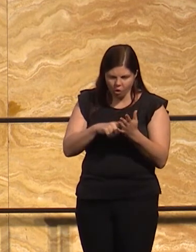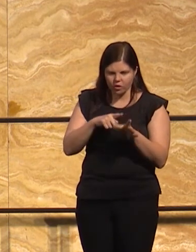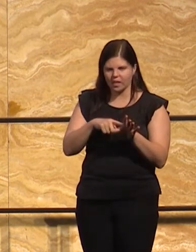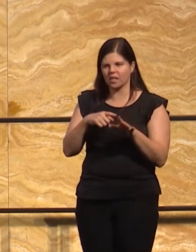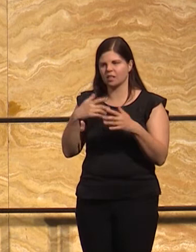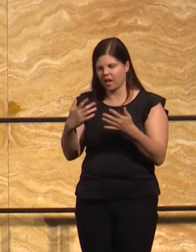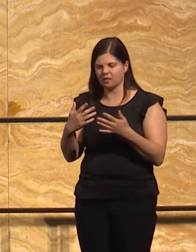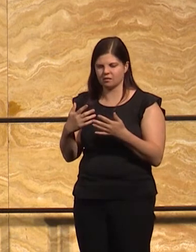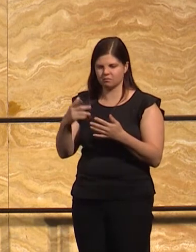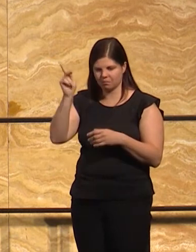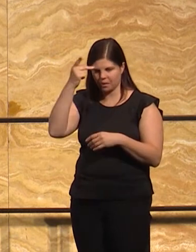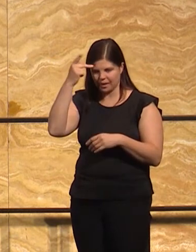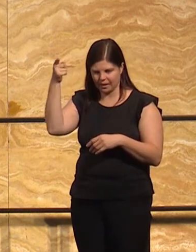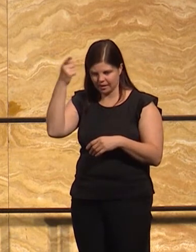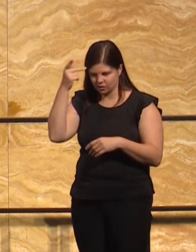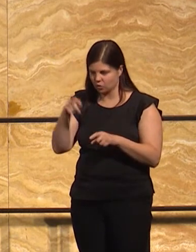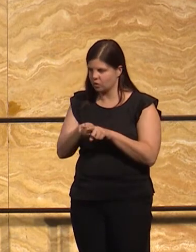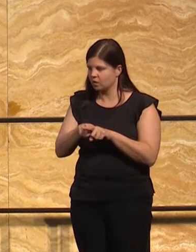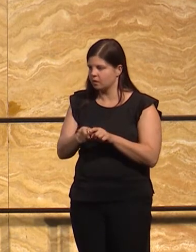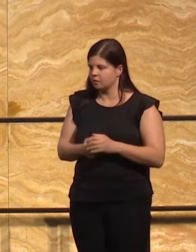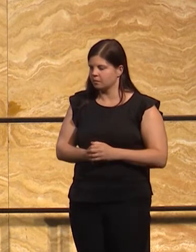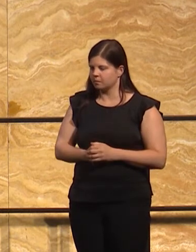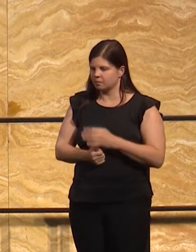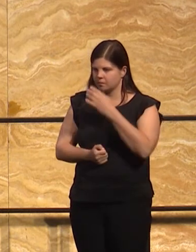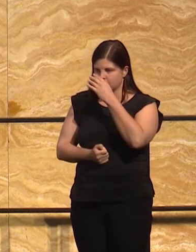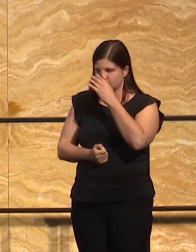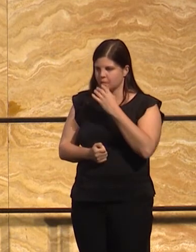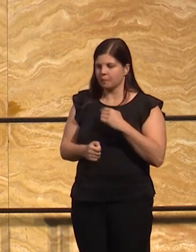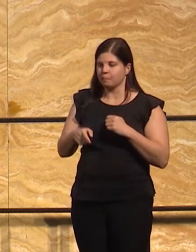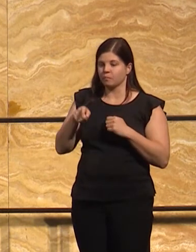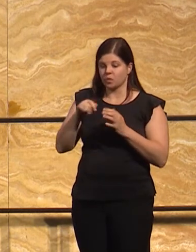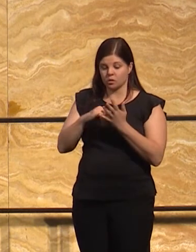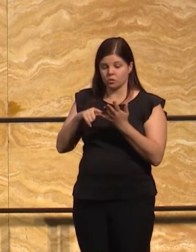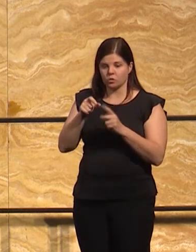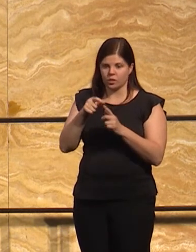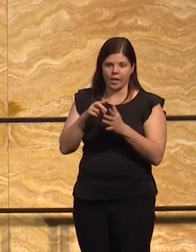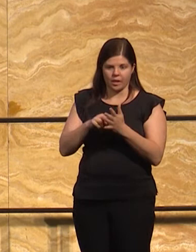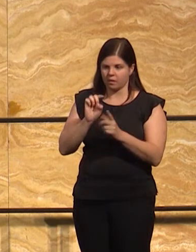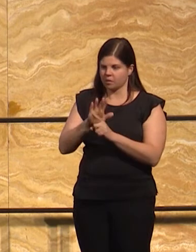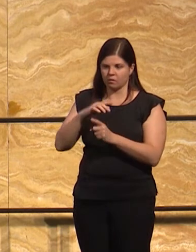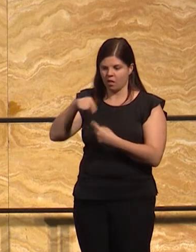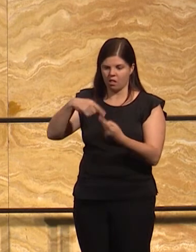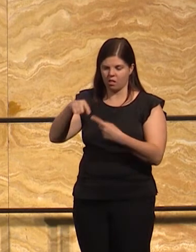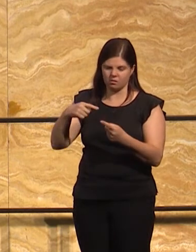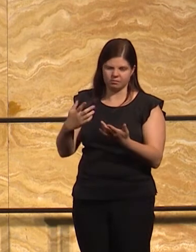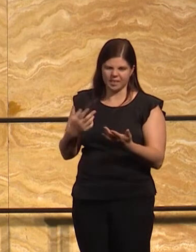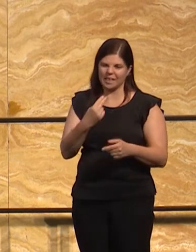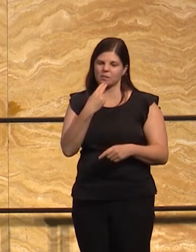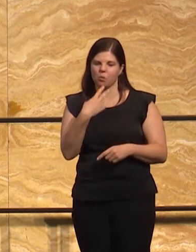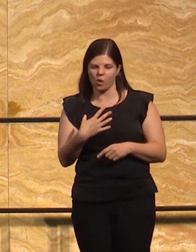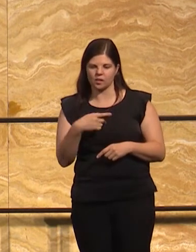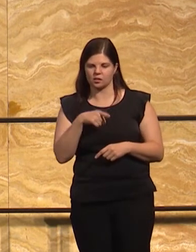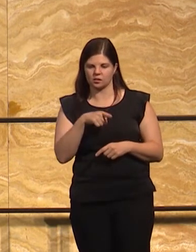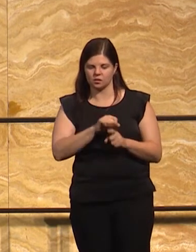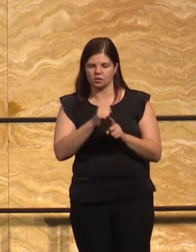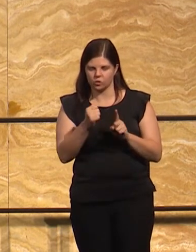course, then people who are Sudan itself exploit the situation. And some other countries bordering